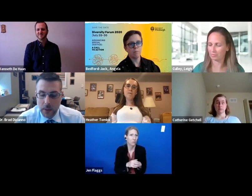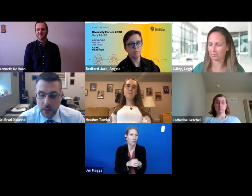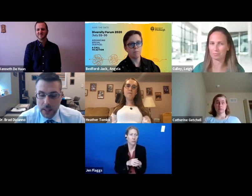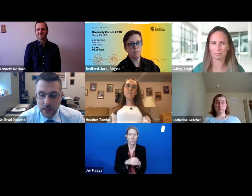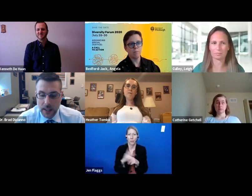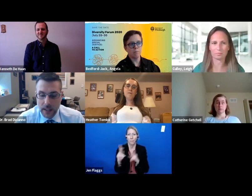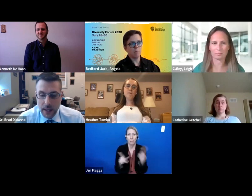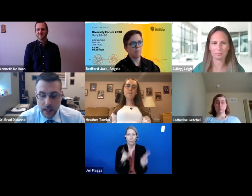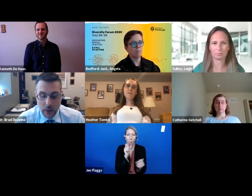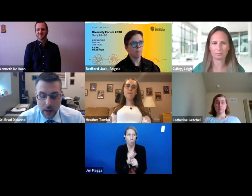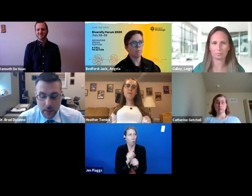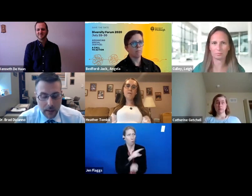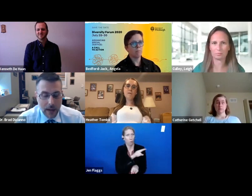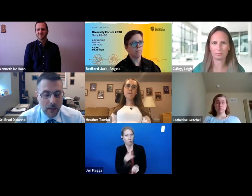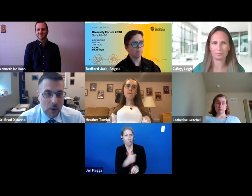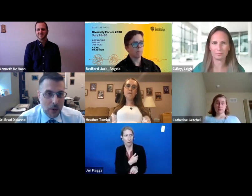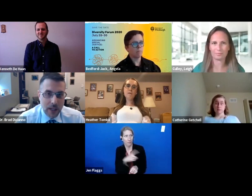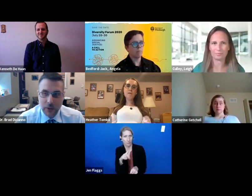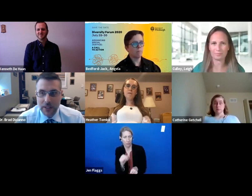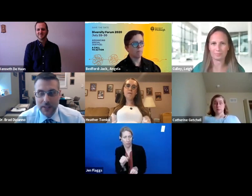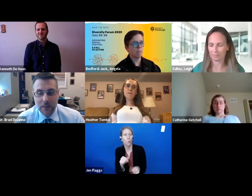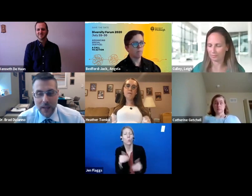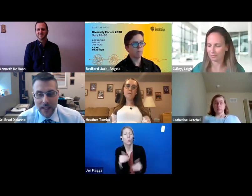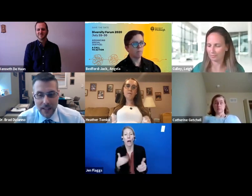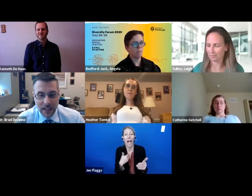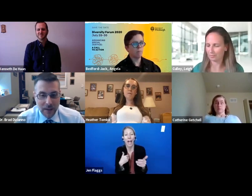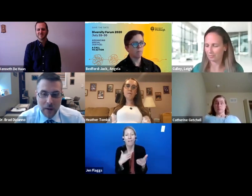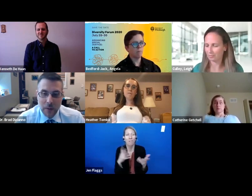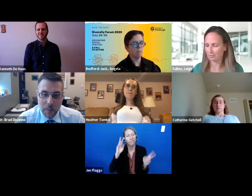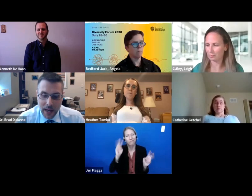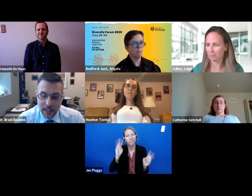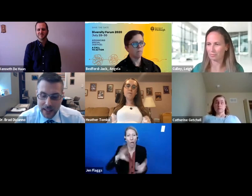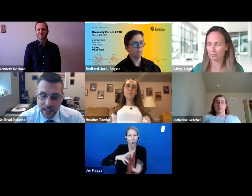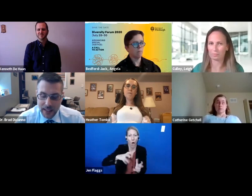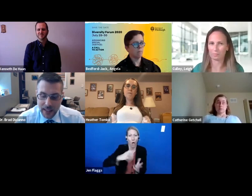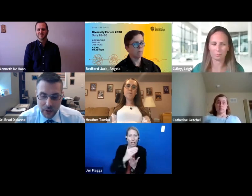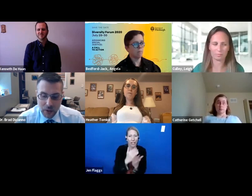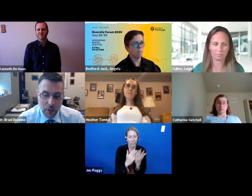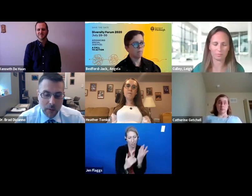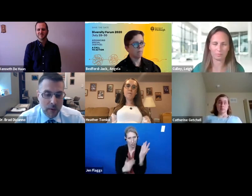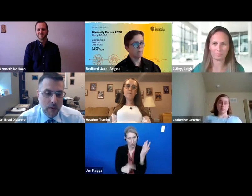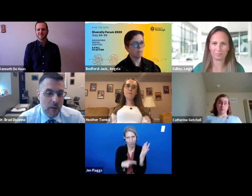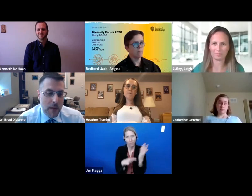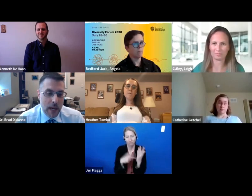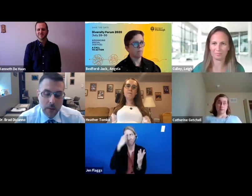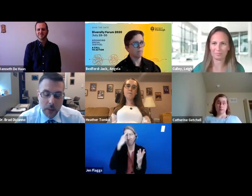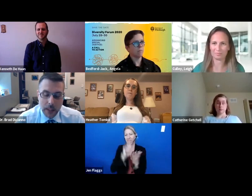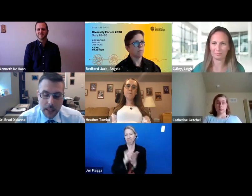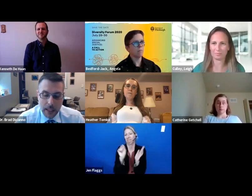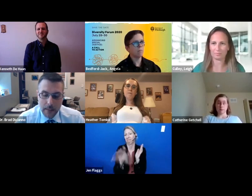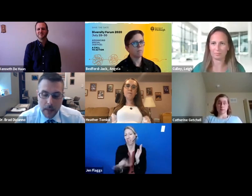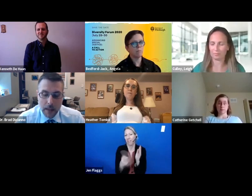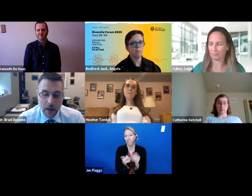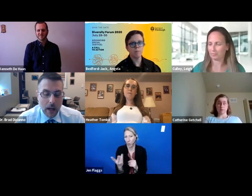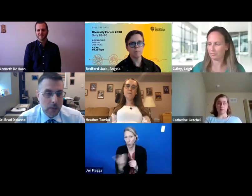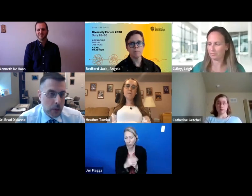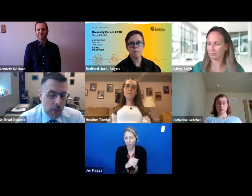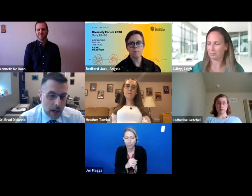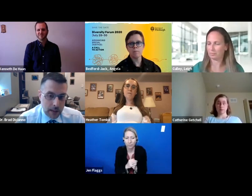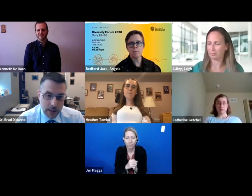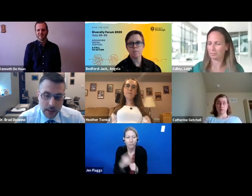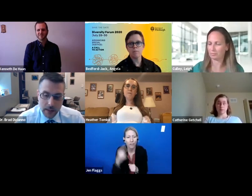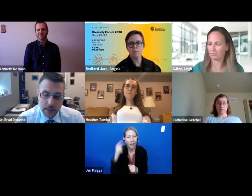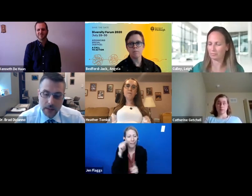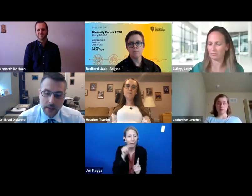with disabilities. And so I have a whole laundry list of things that have come to mind, and I'll just throw a few of them out. But I think